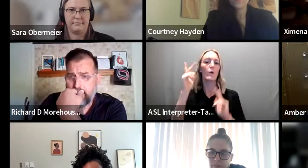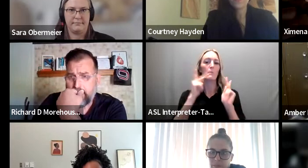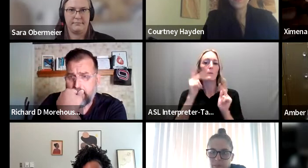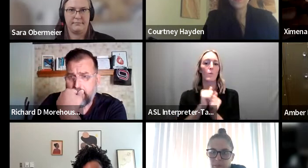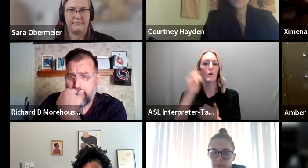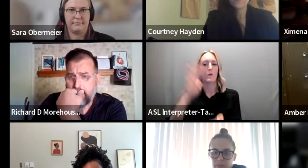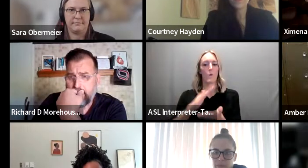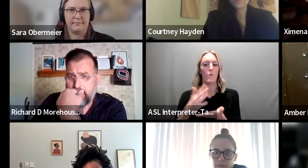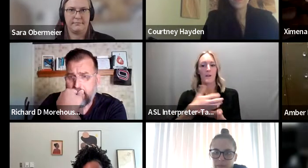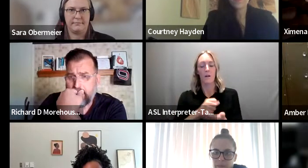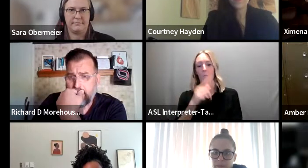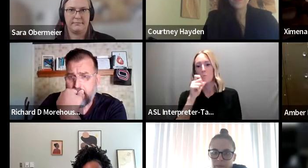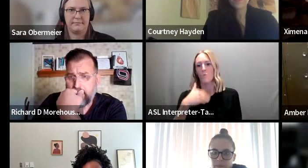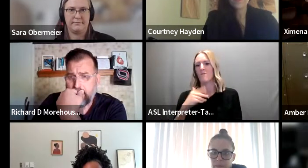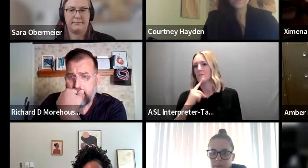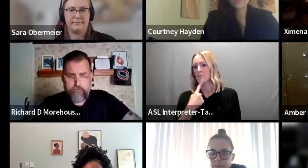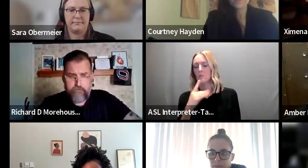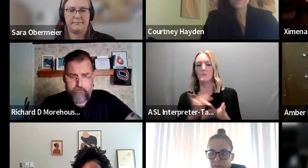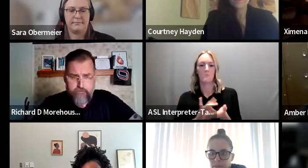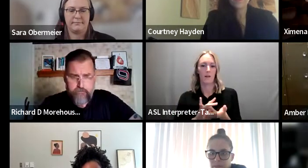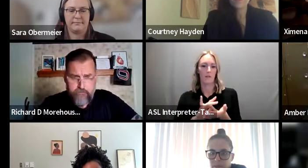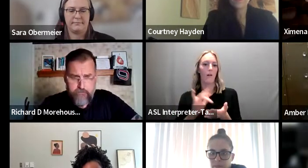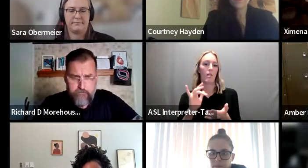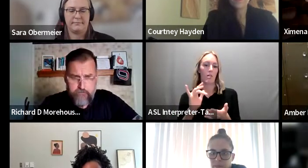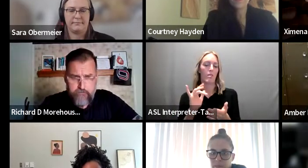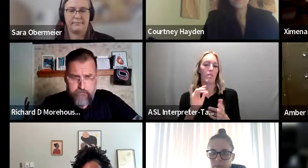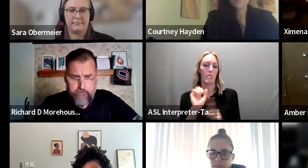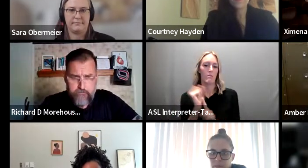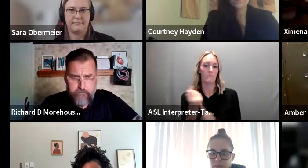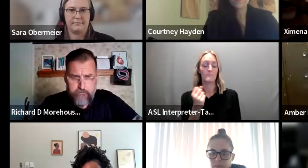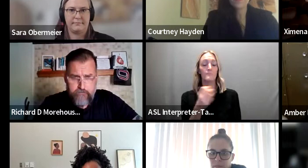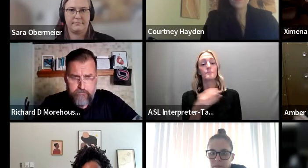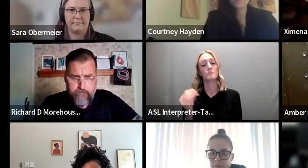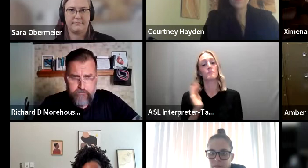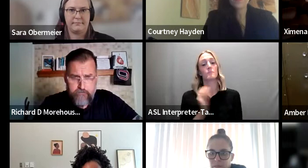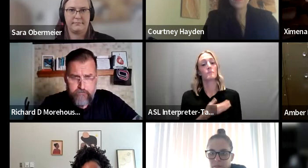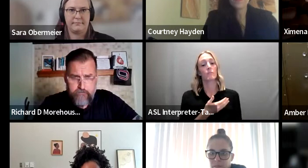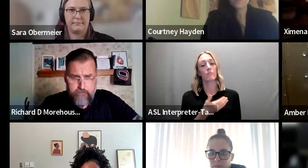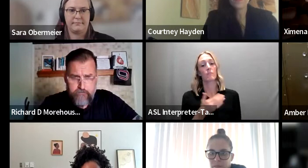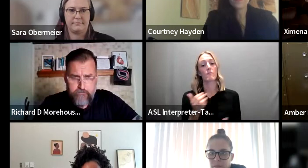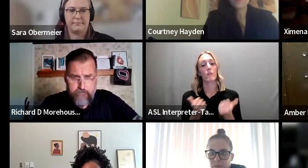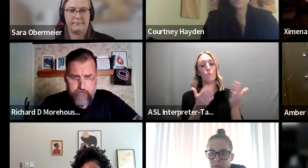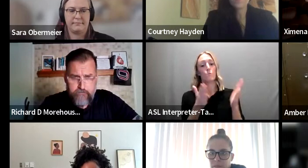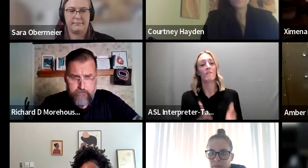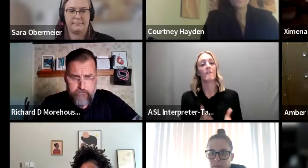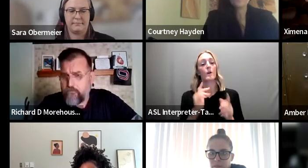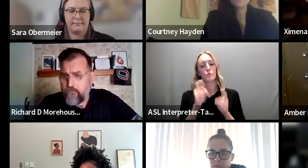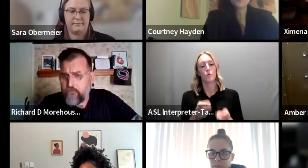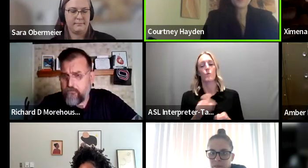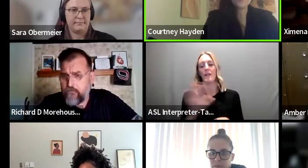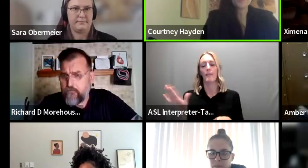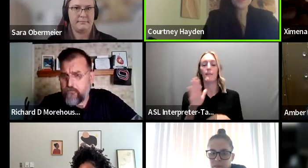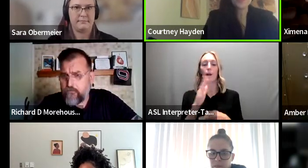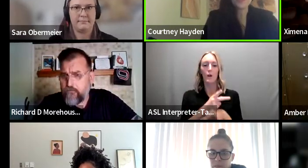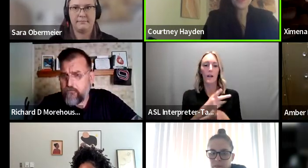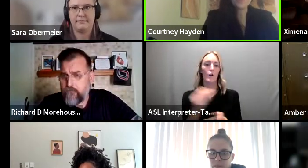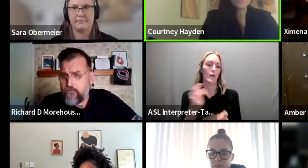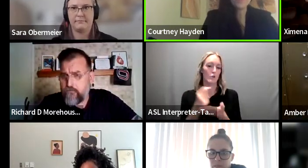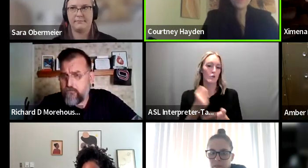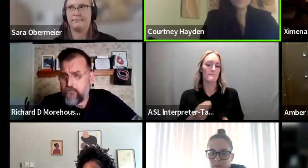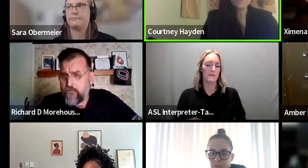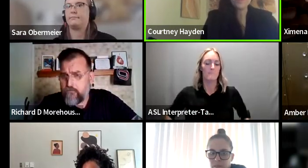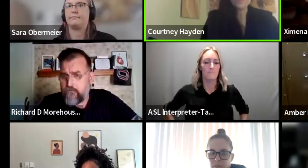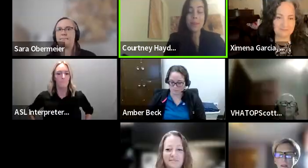a serious medical condition, and all of our providers donate all of the care and treatment. Thank you for being here.